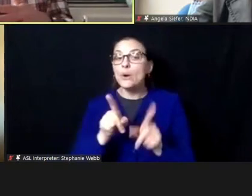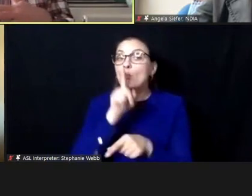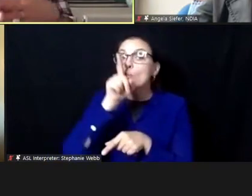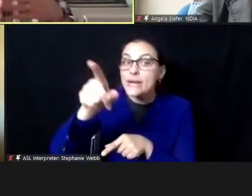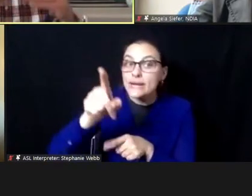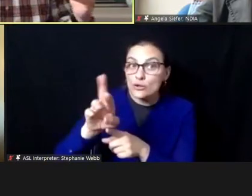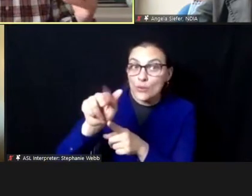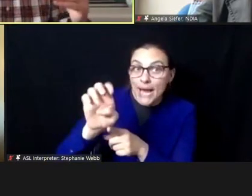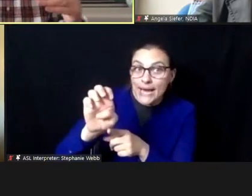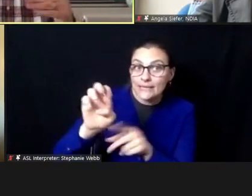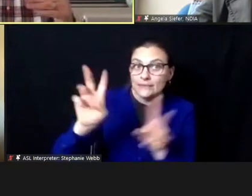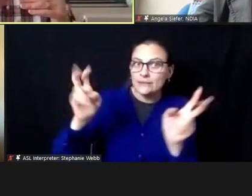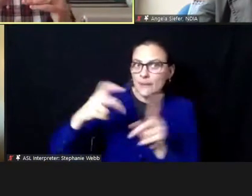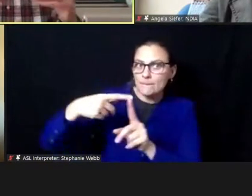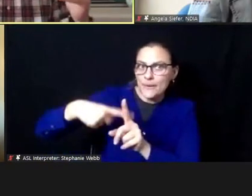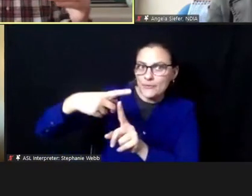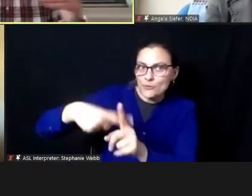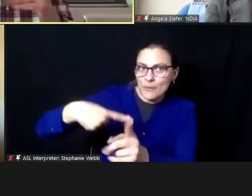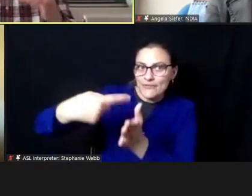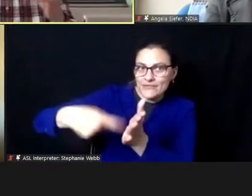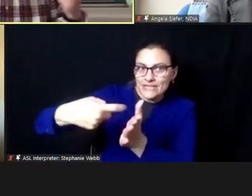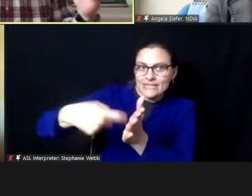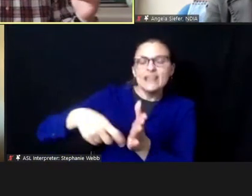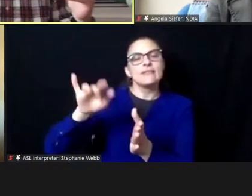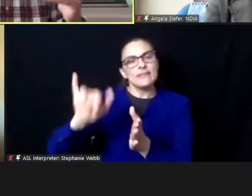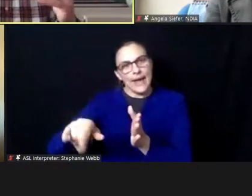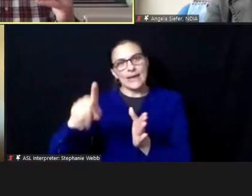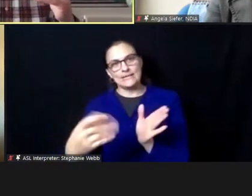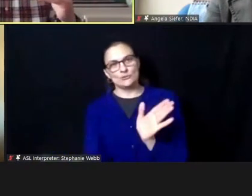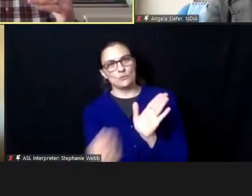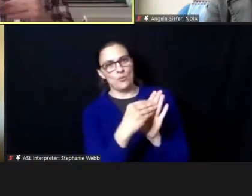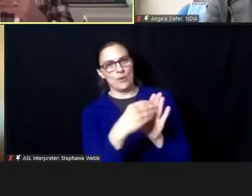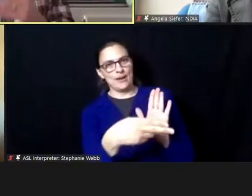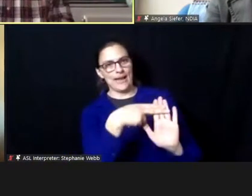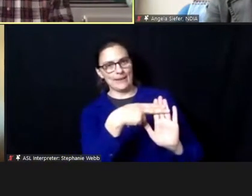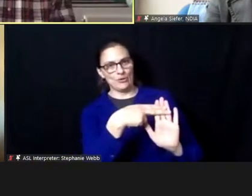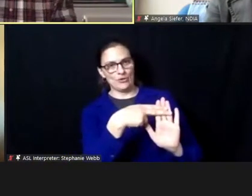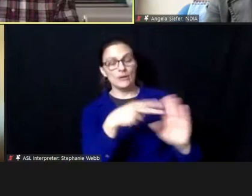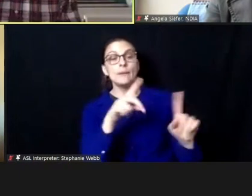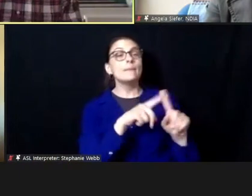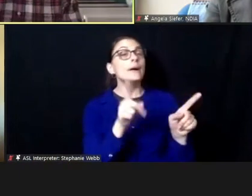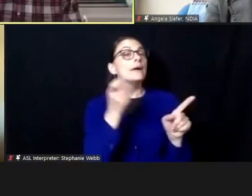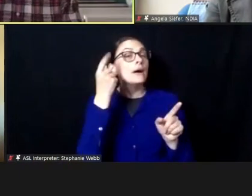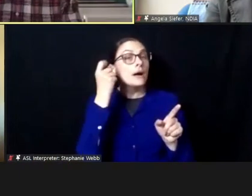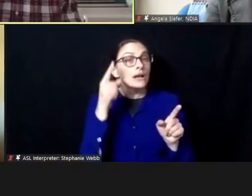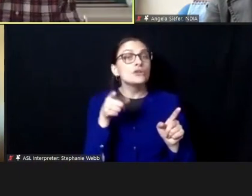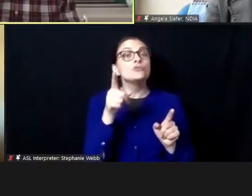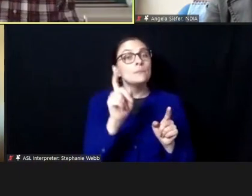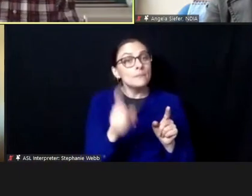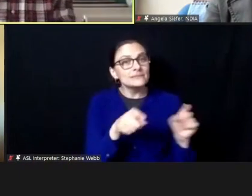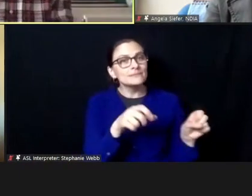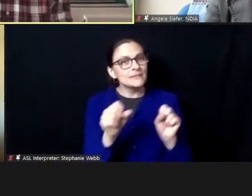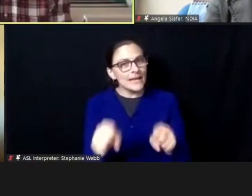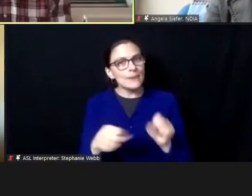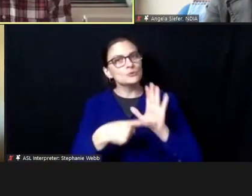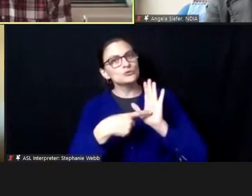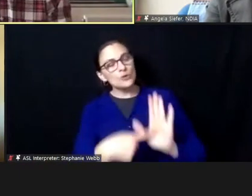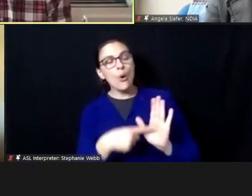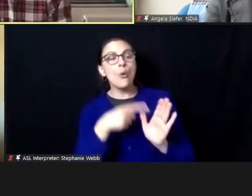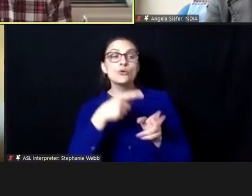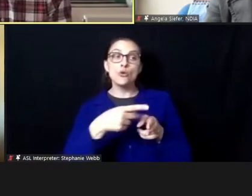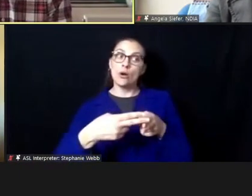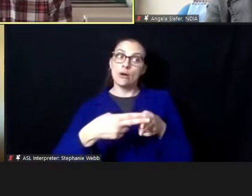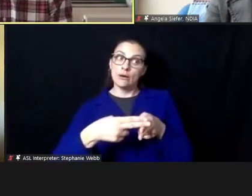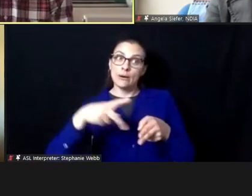label should also trigger you are under a promotional rate and it will expire on whatever, December